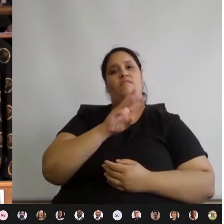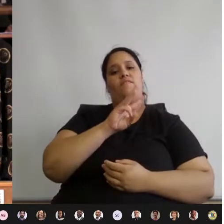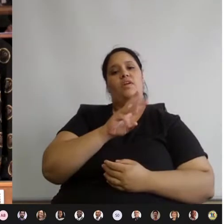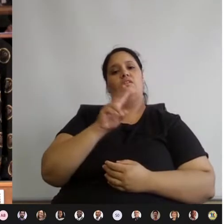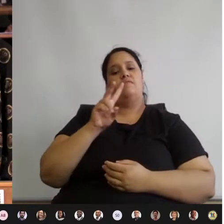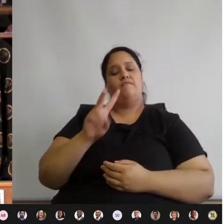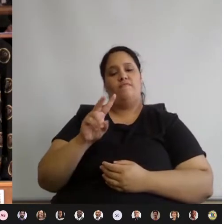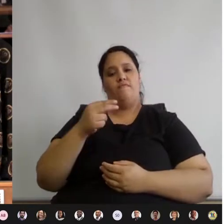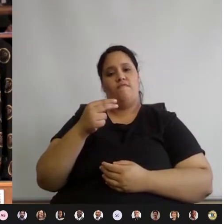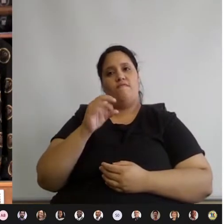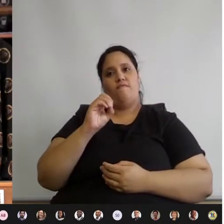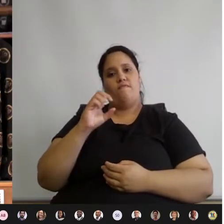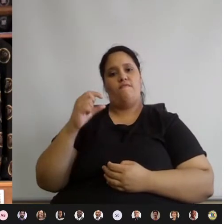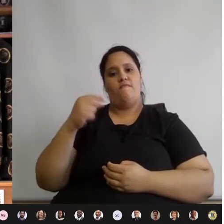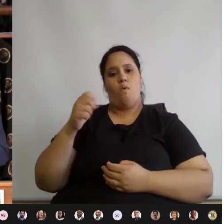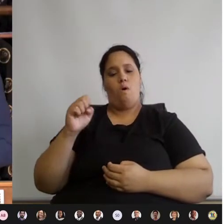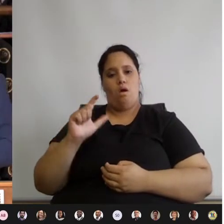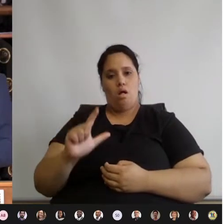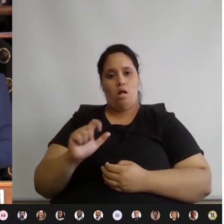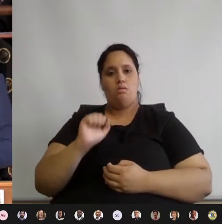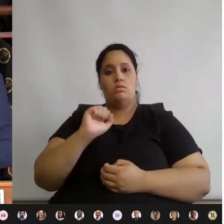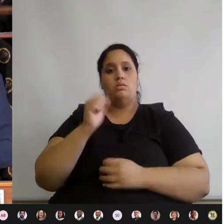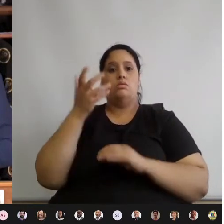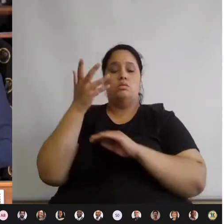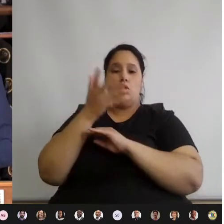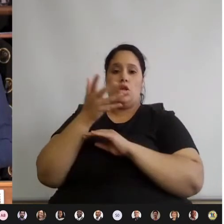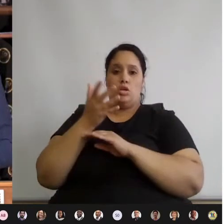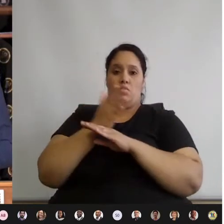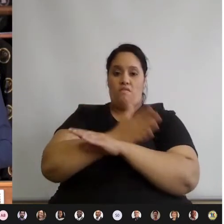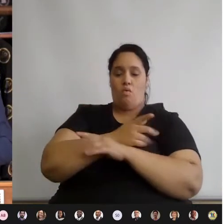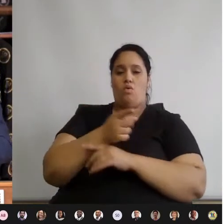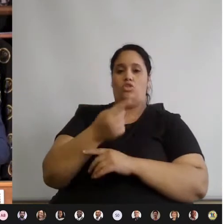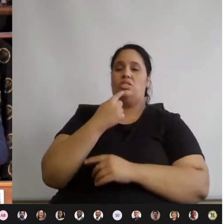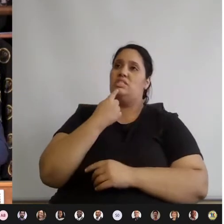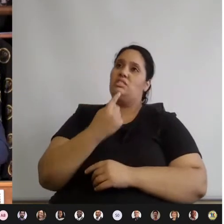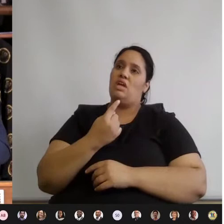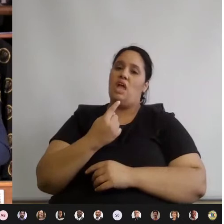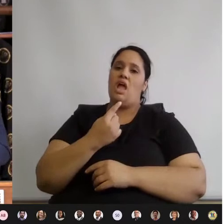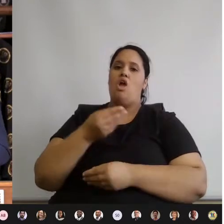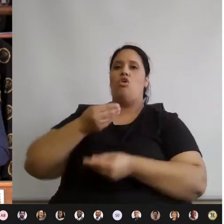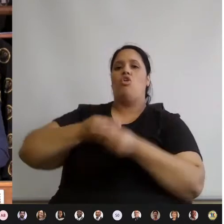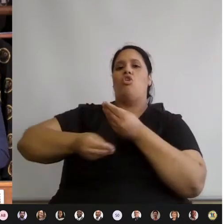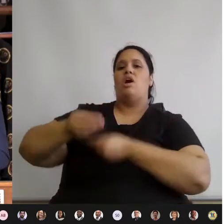the Honourable Windvogel's speech, she spoke about corruption.